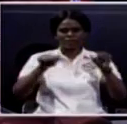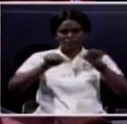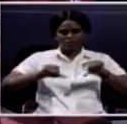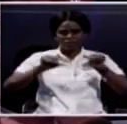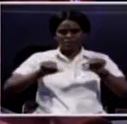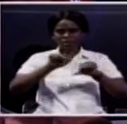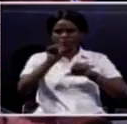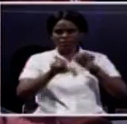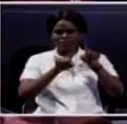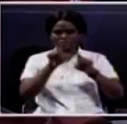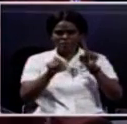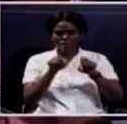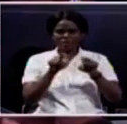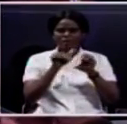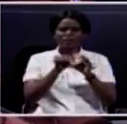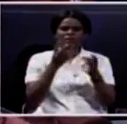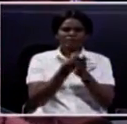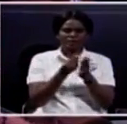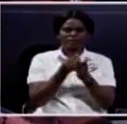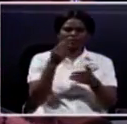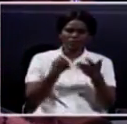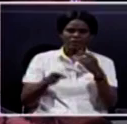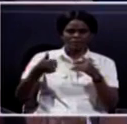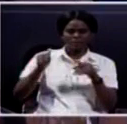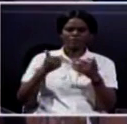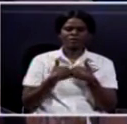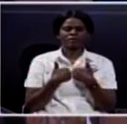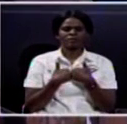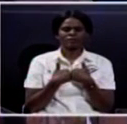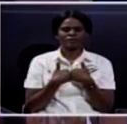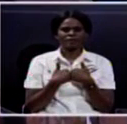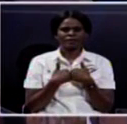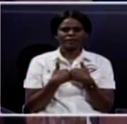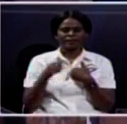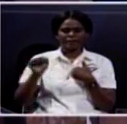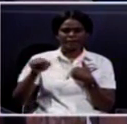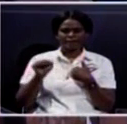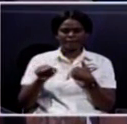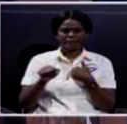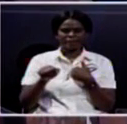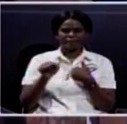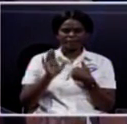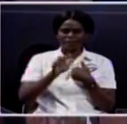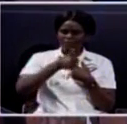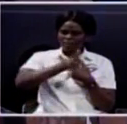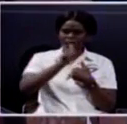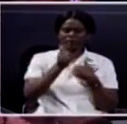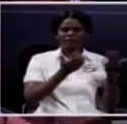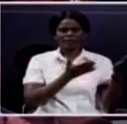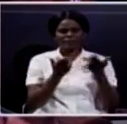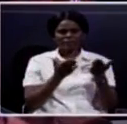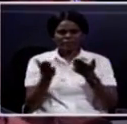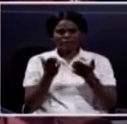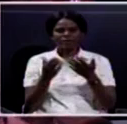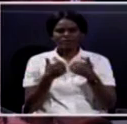reduce on the amount of money that is coming into the schools. Yeah. We can. Do you send auditors to the schools? We do. You have